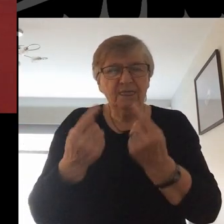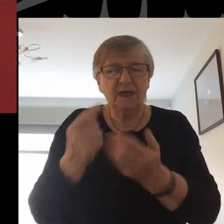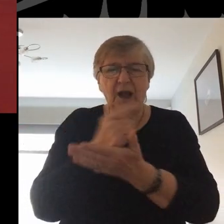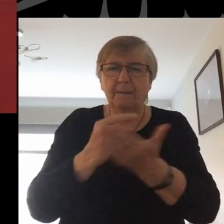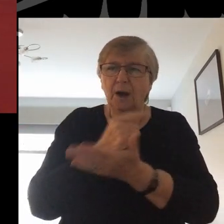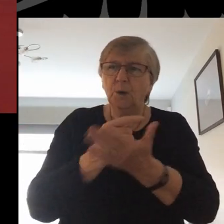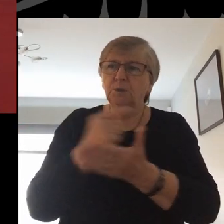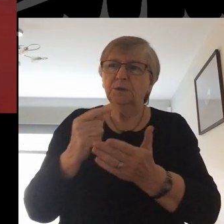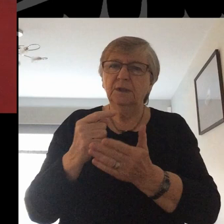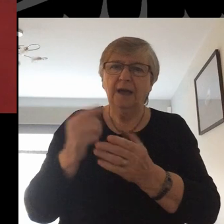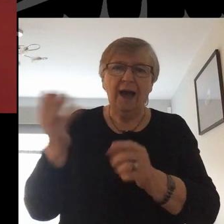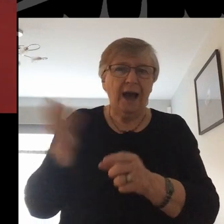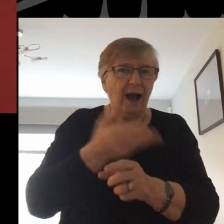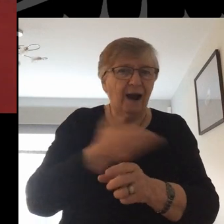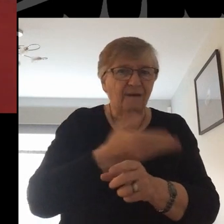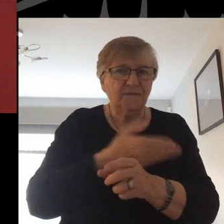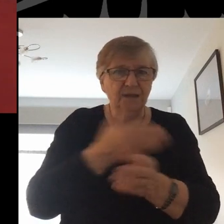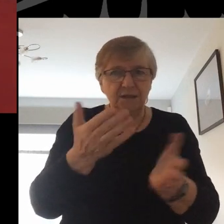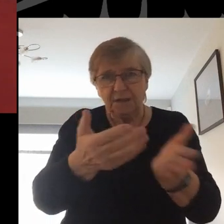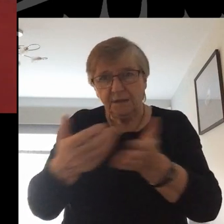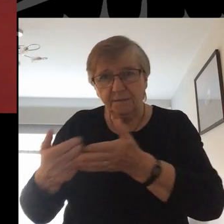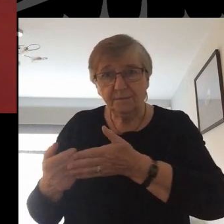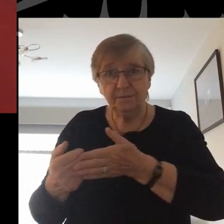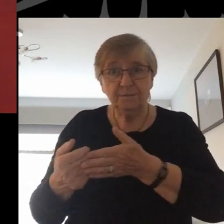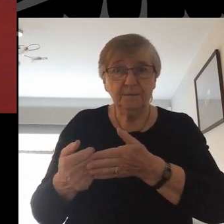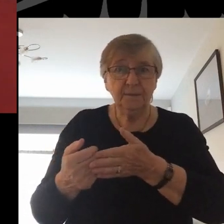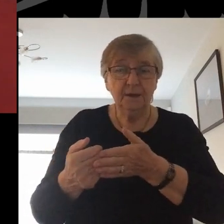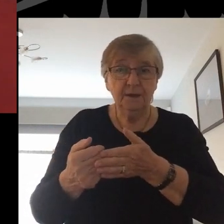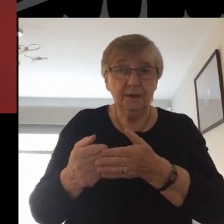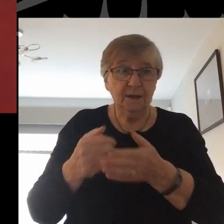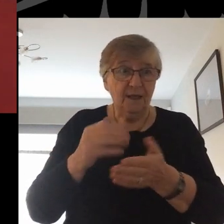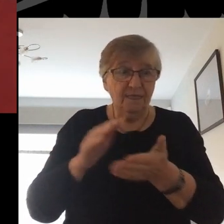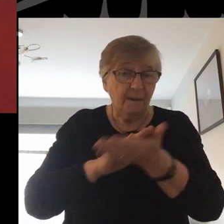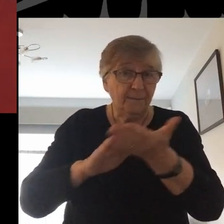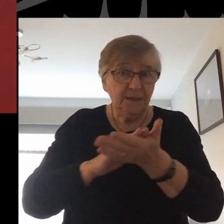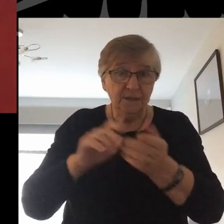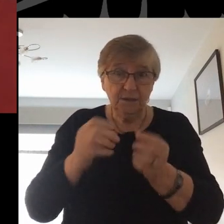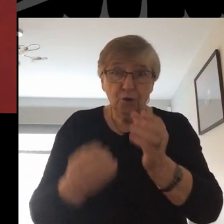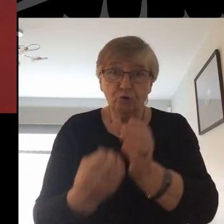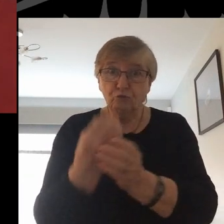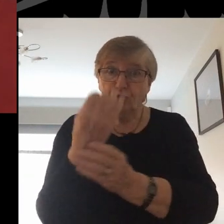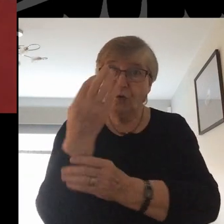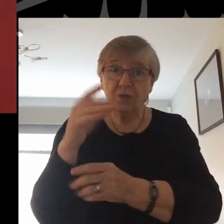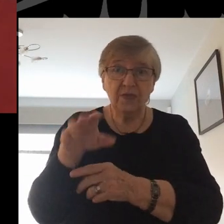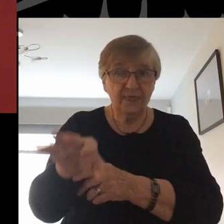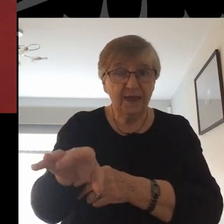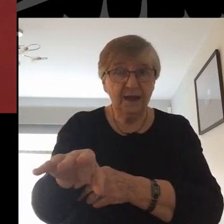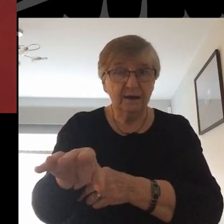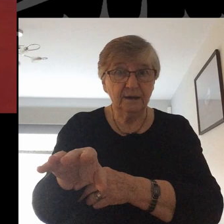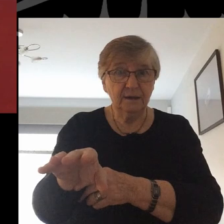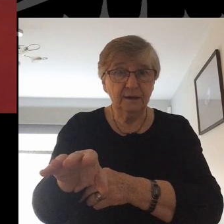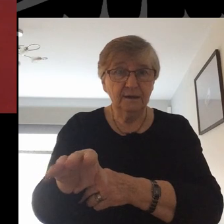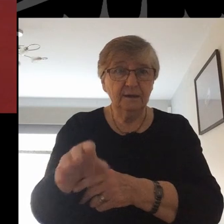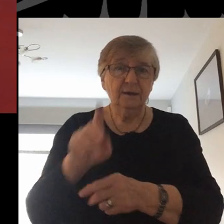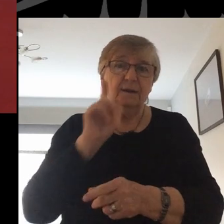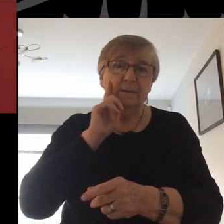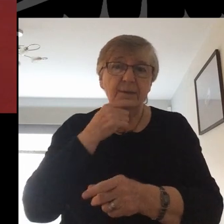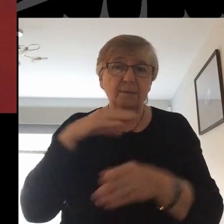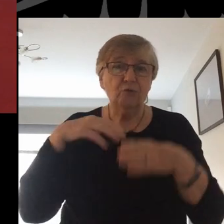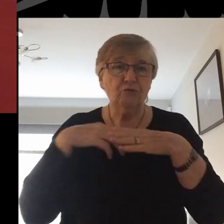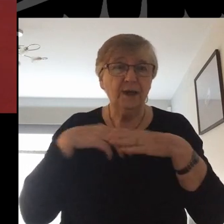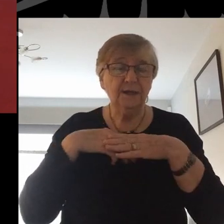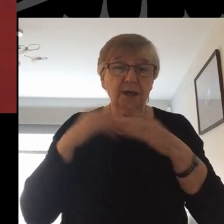be brought in is that growth has already been taking place. There's already been work going on. There's already been movement. And